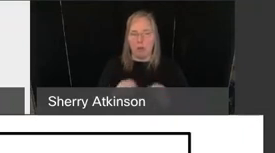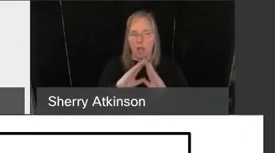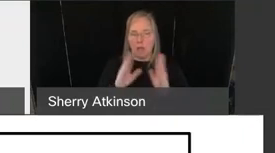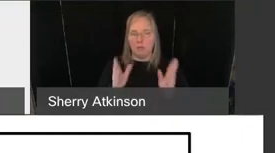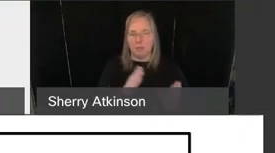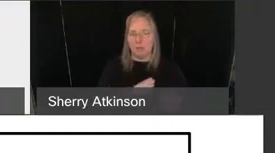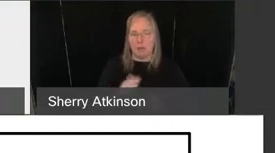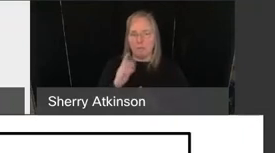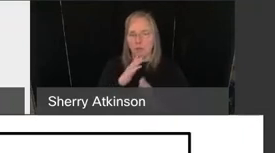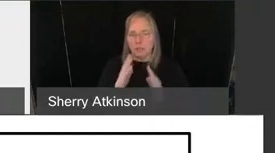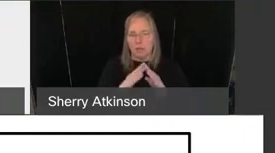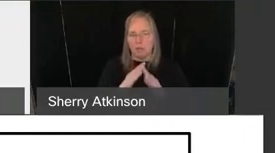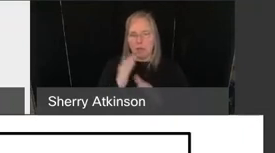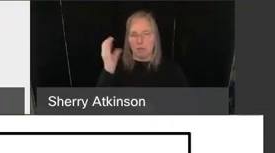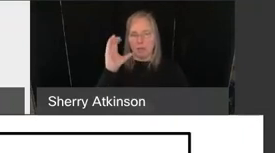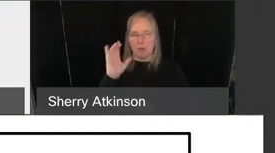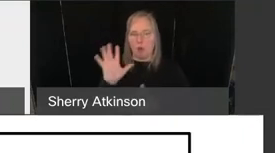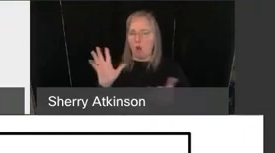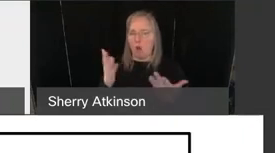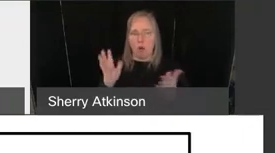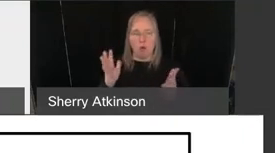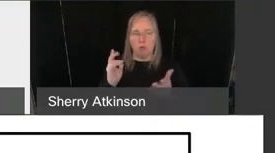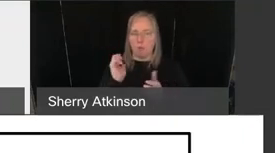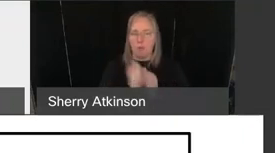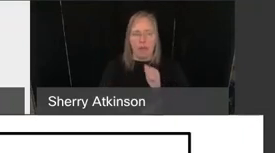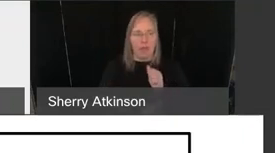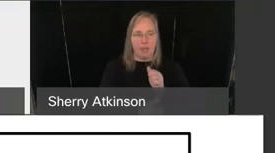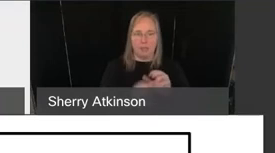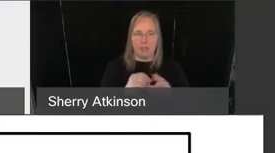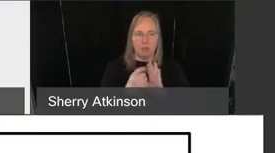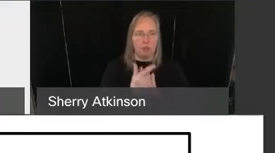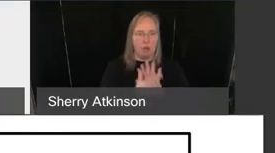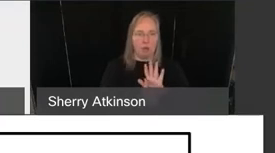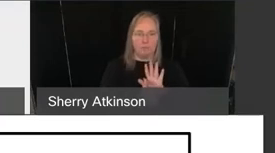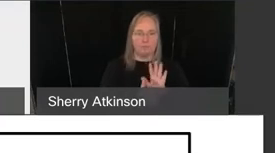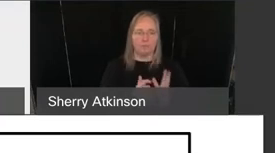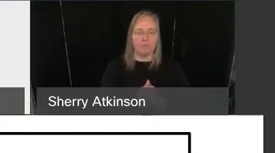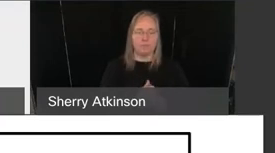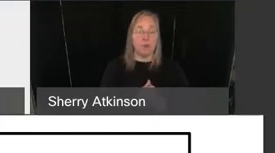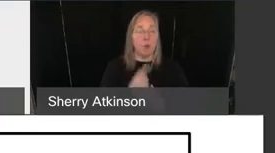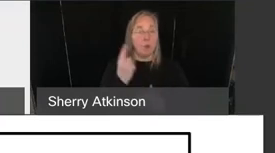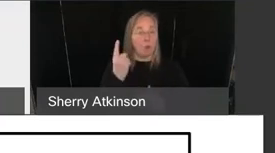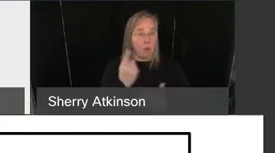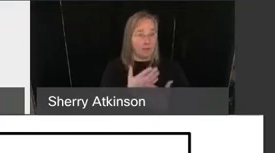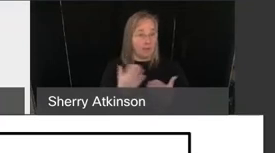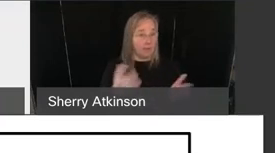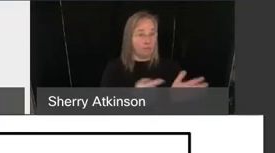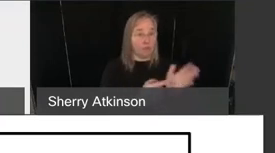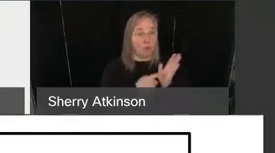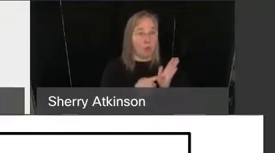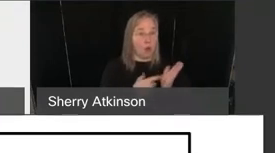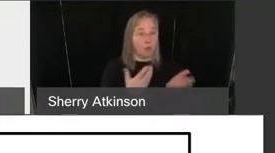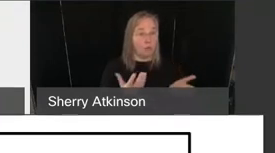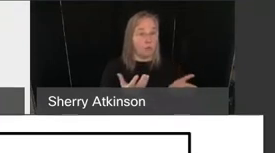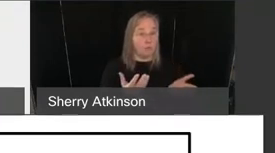also passed into law. And one of those requirements is to